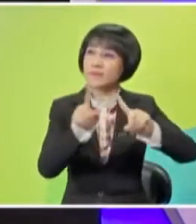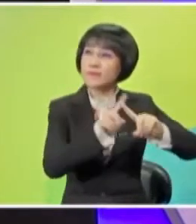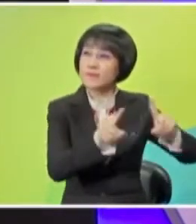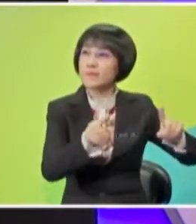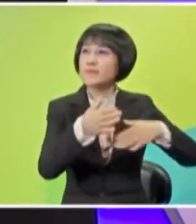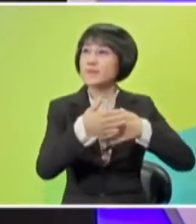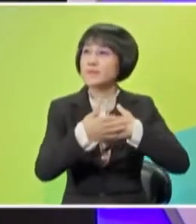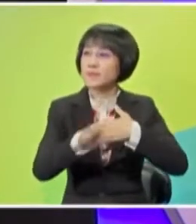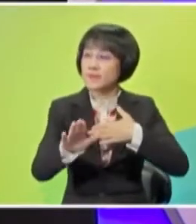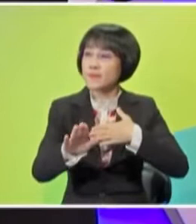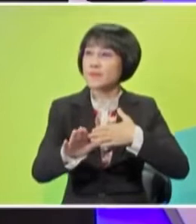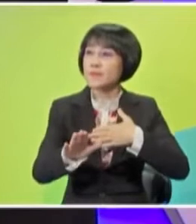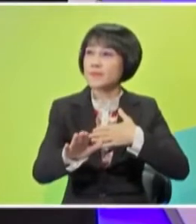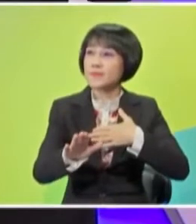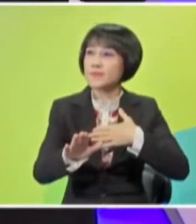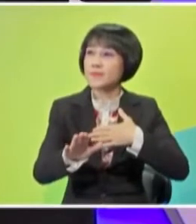to play the